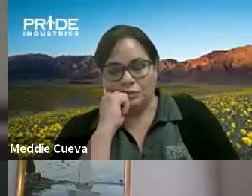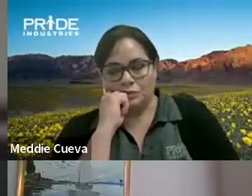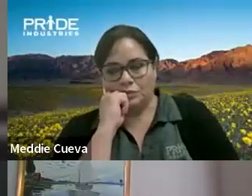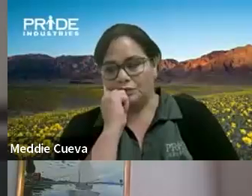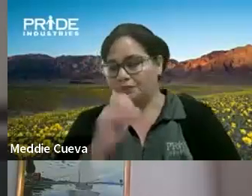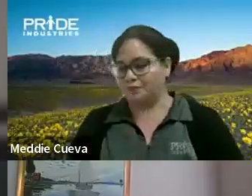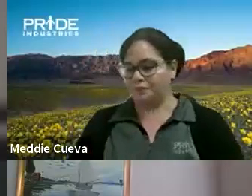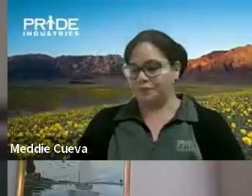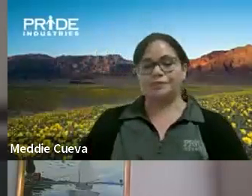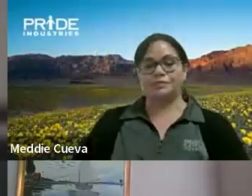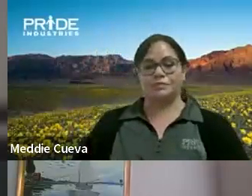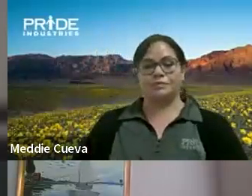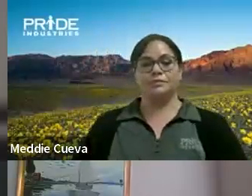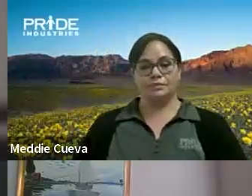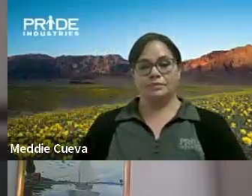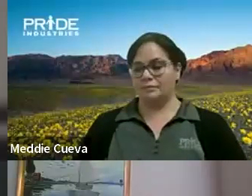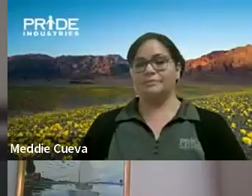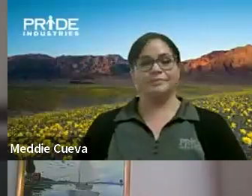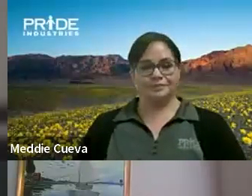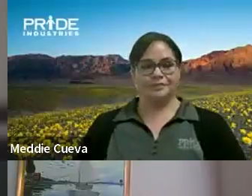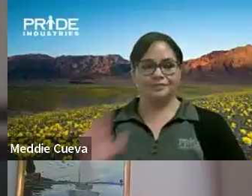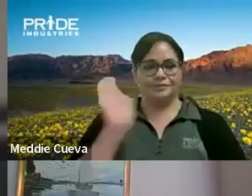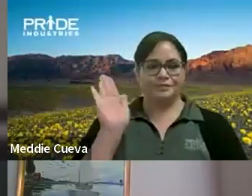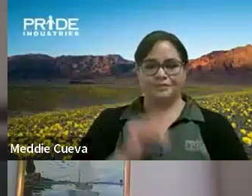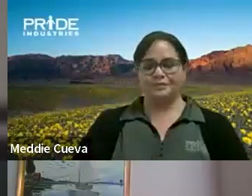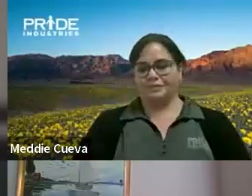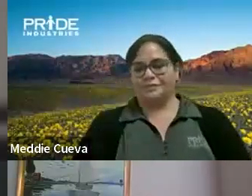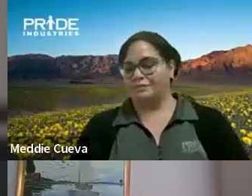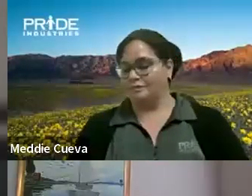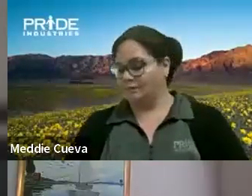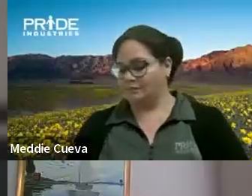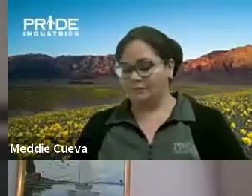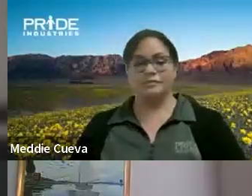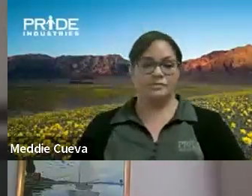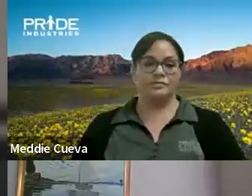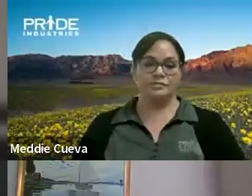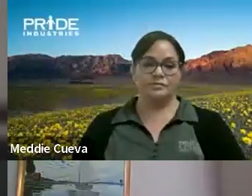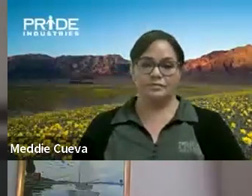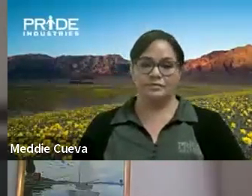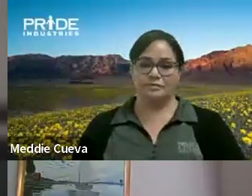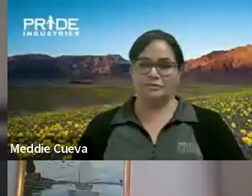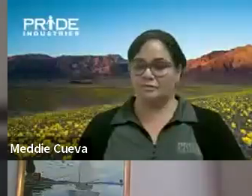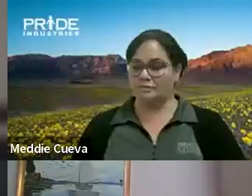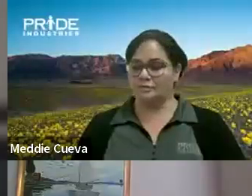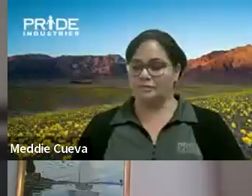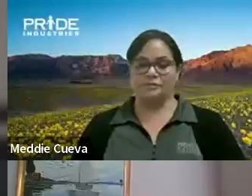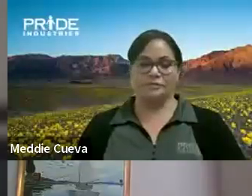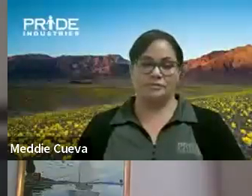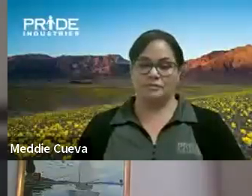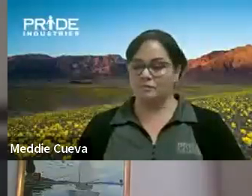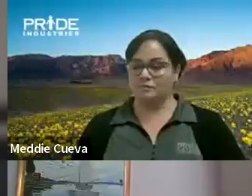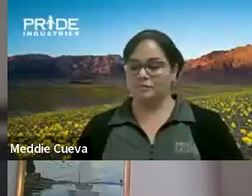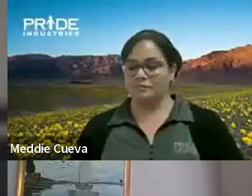And without further ado, thank you, Mehdi, by the way. But without further ado, I just wanted to kind of provide